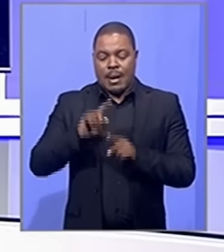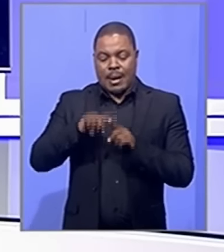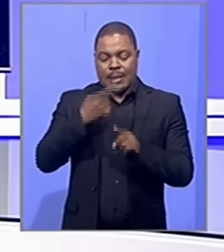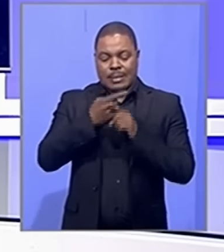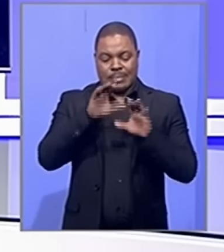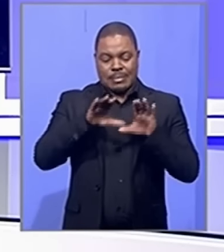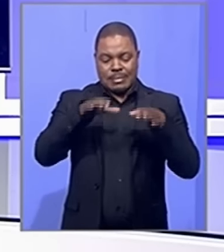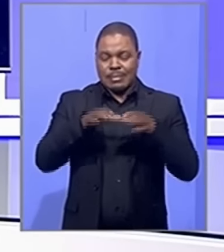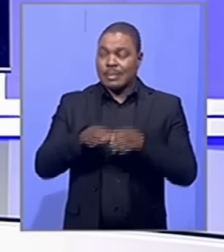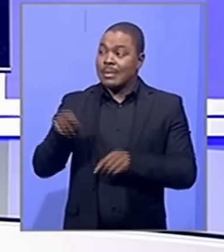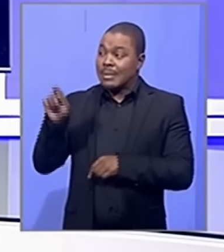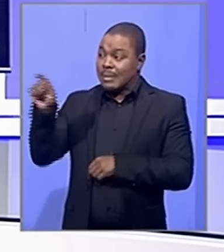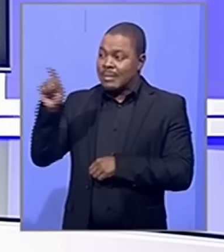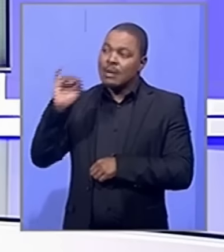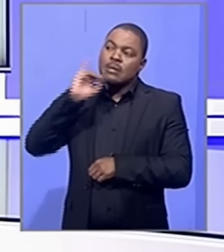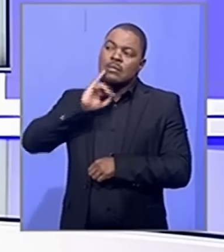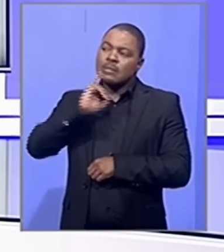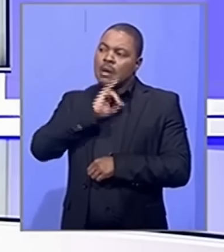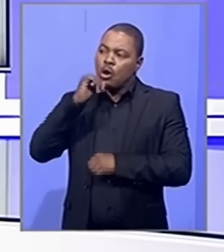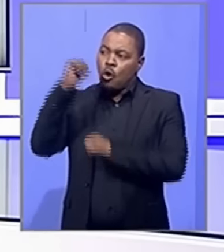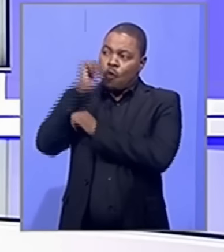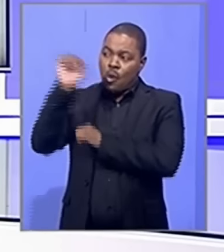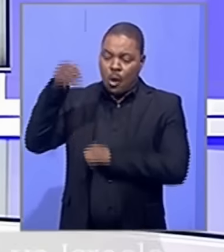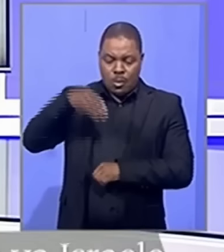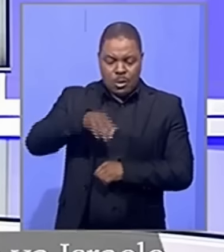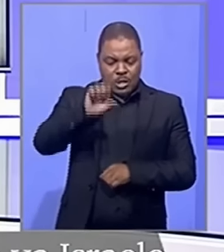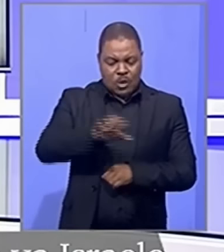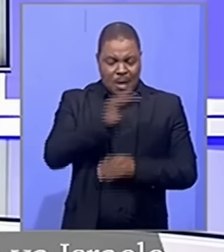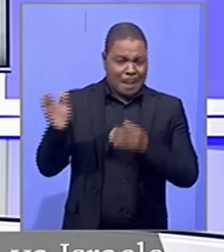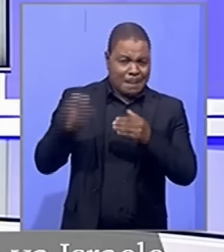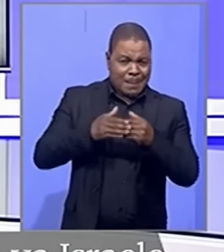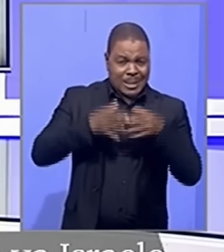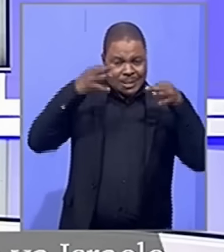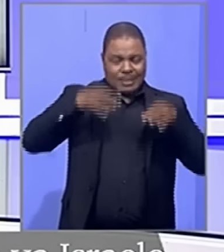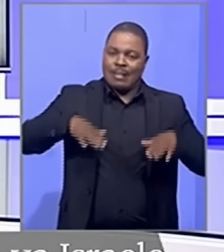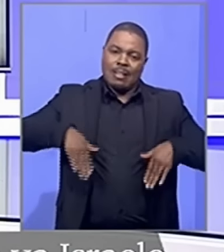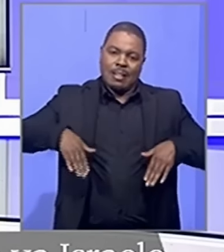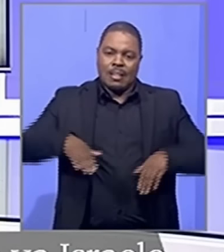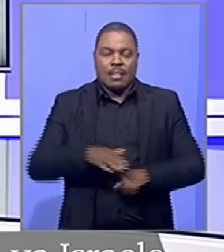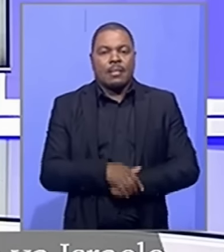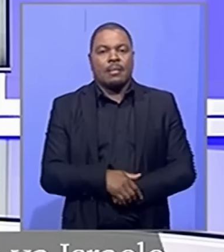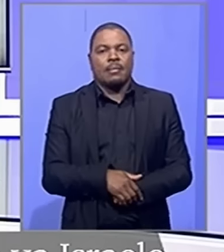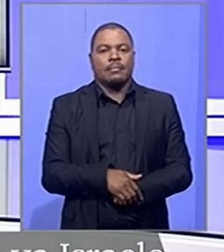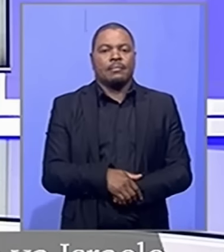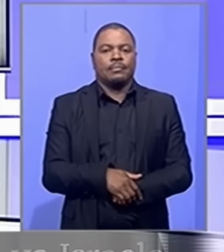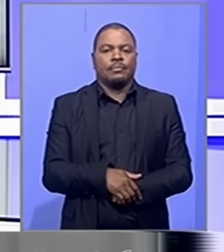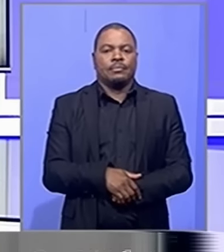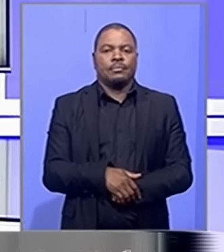e sonke qeto ya moshwelella ya ho kwala ntlo ya bonqosa ya Israele.